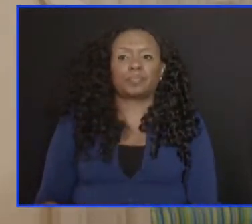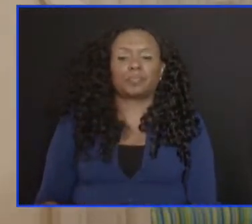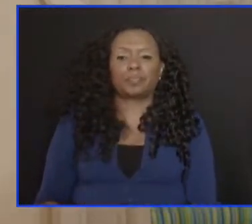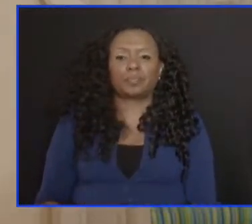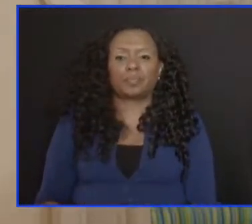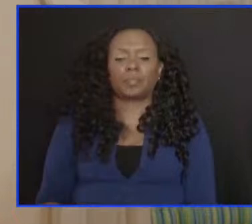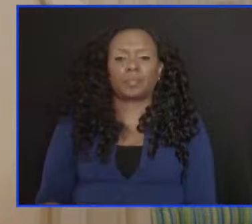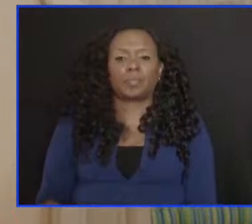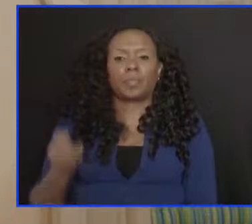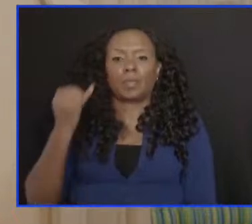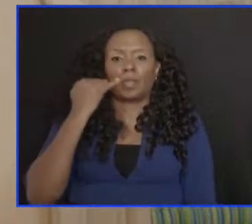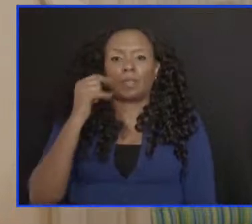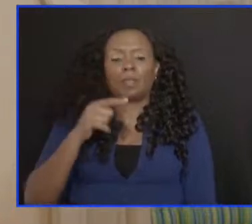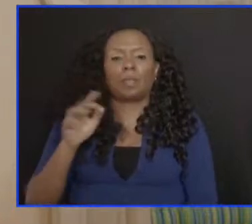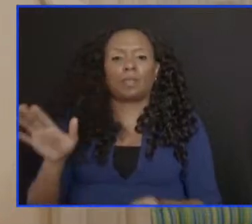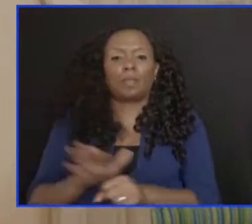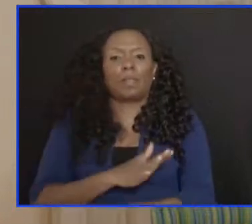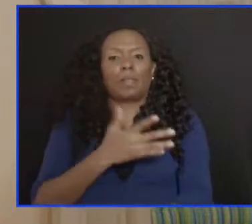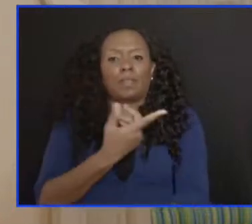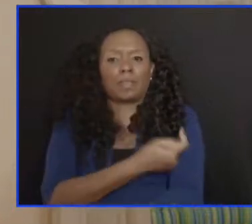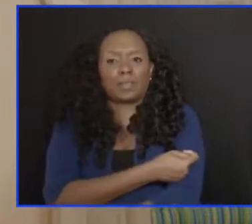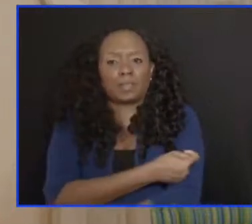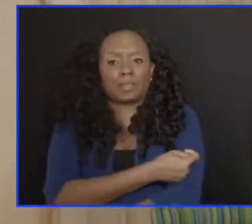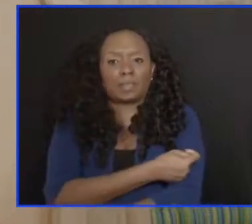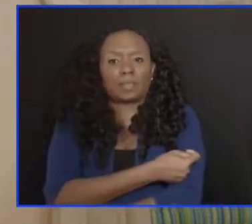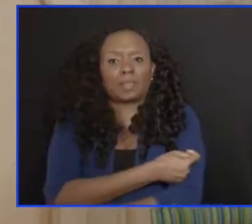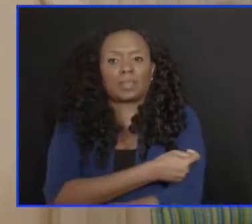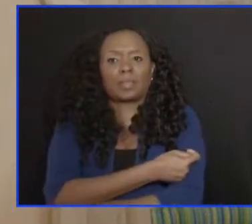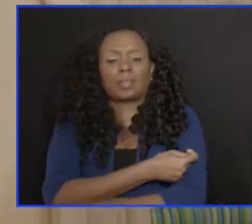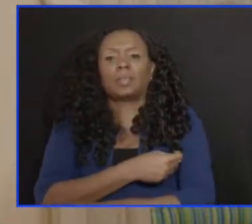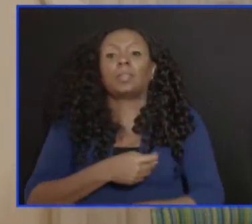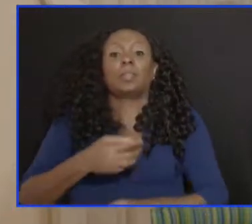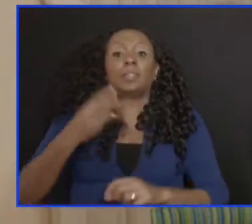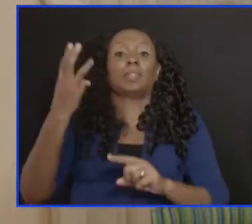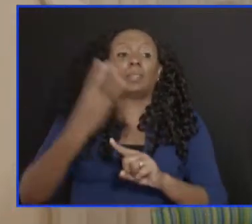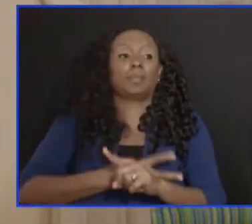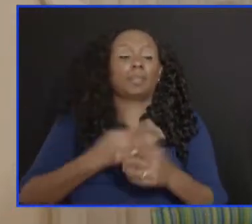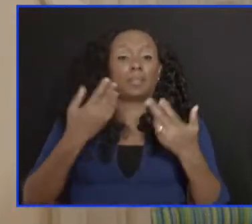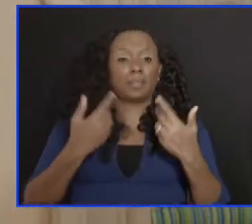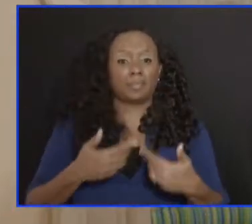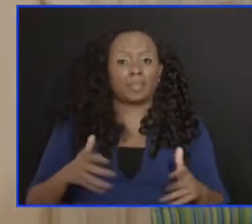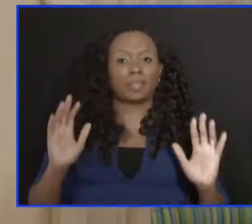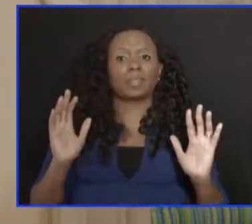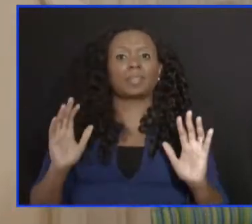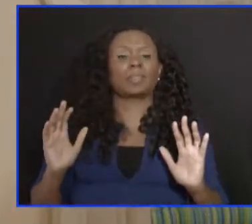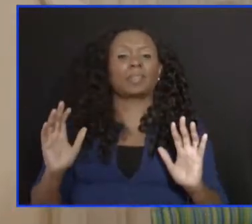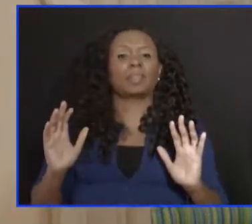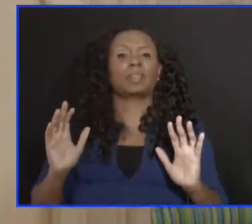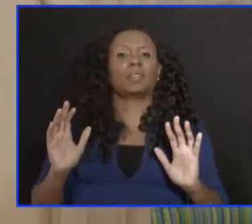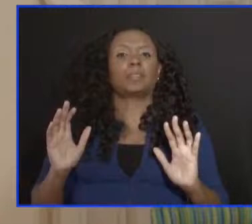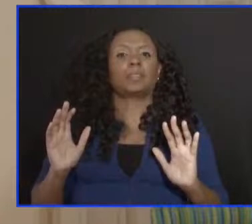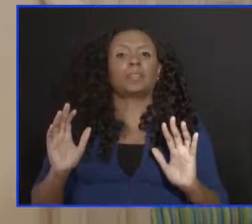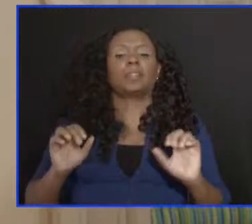in a person who is fully vaccinated and has gone 6 months beyond the